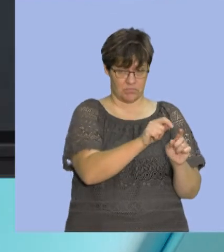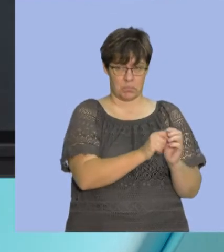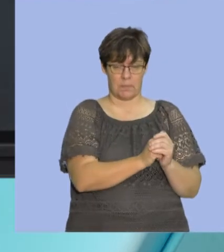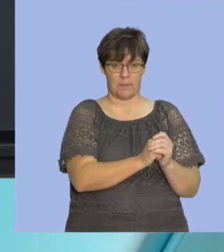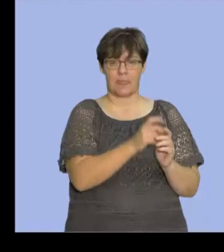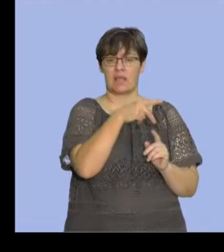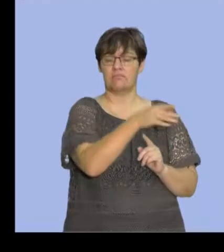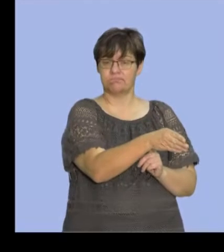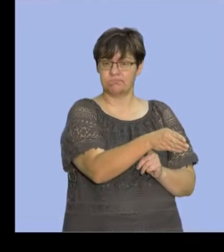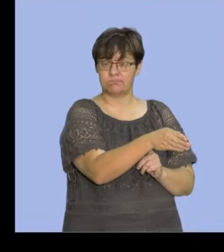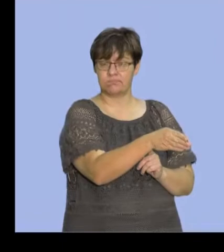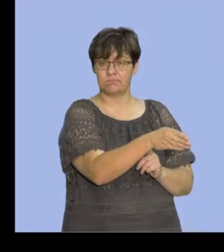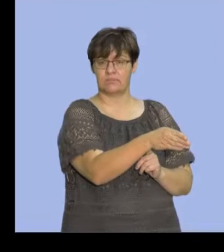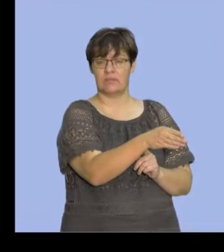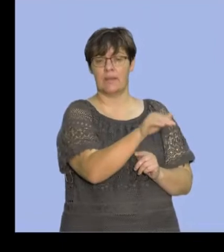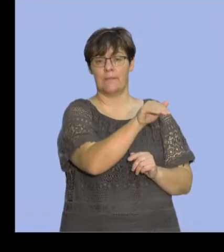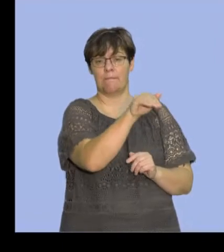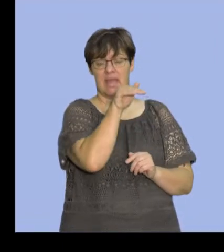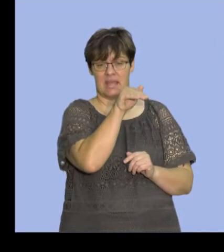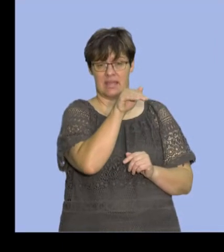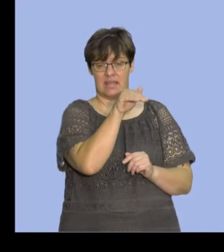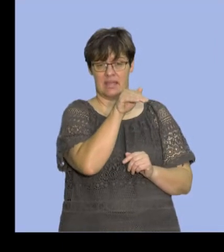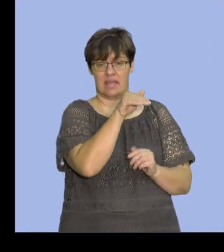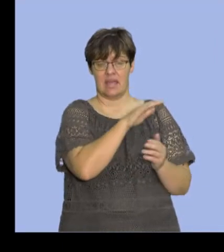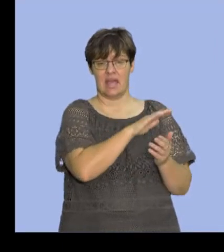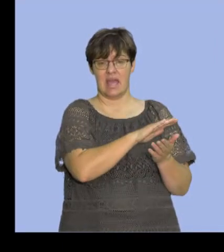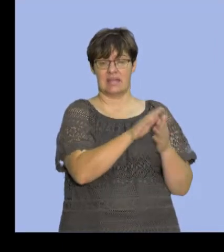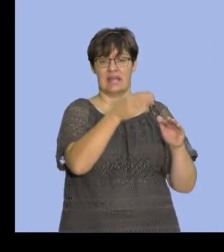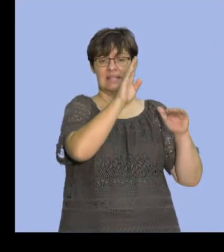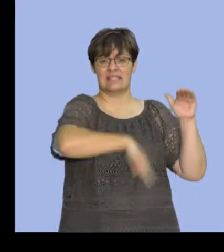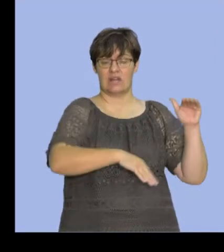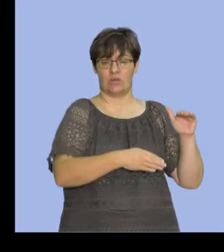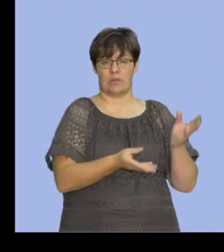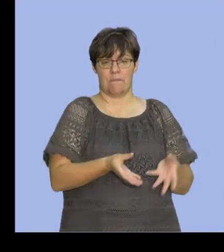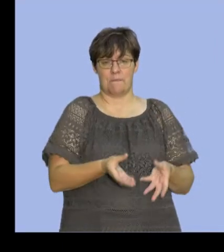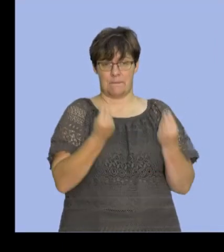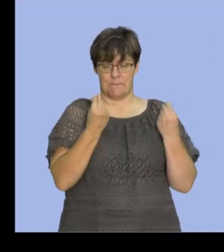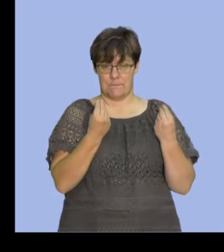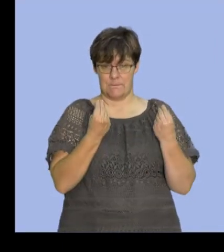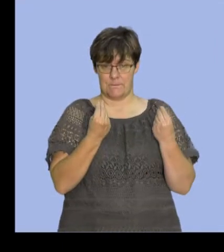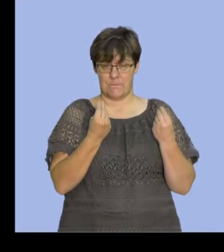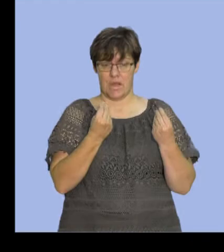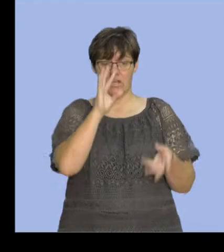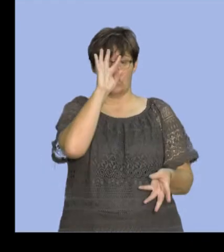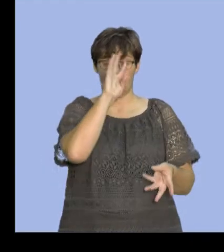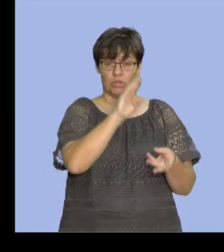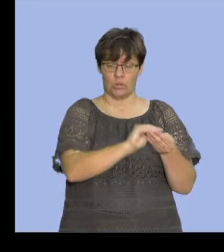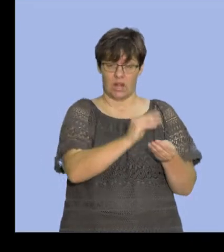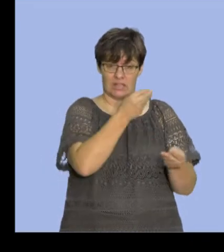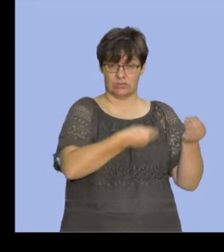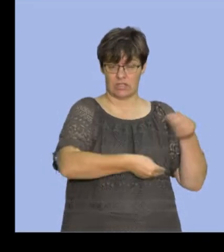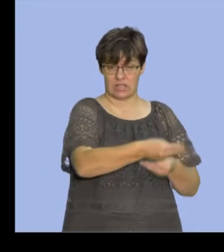There's an entry here that says bank and discount received. So the total amount of the